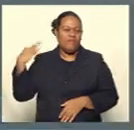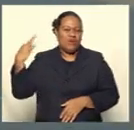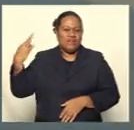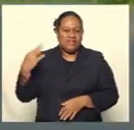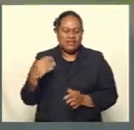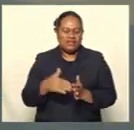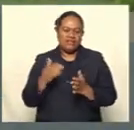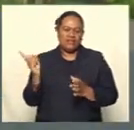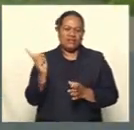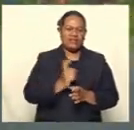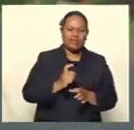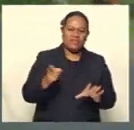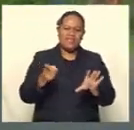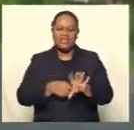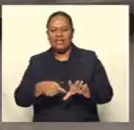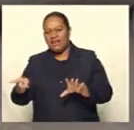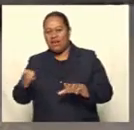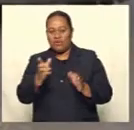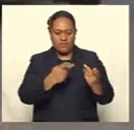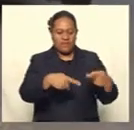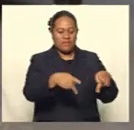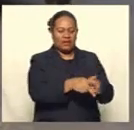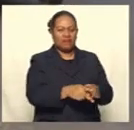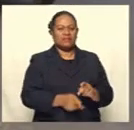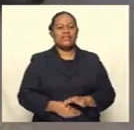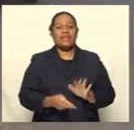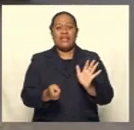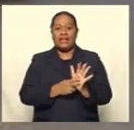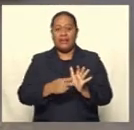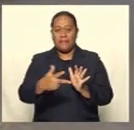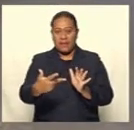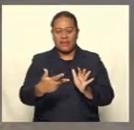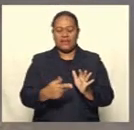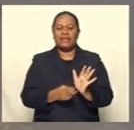of people in and out of the area. Around Nepani,